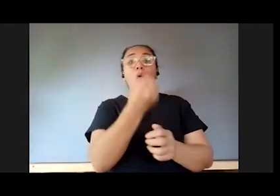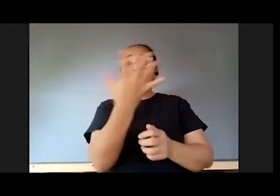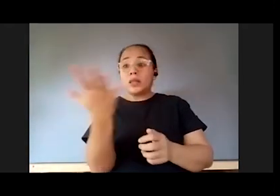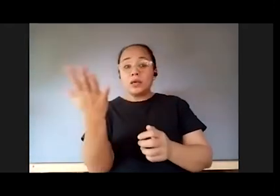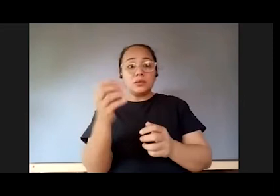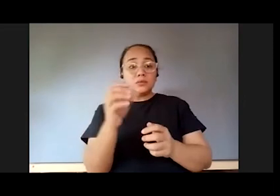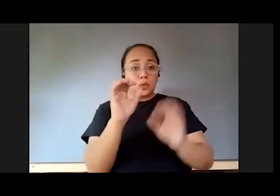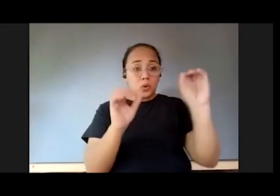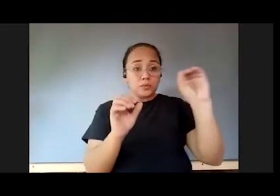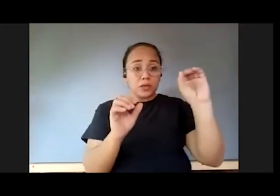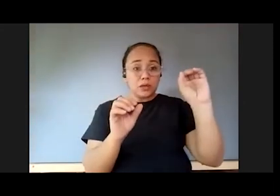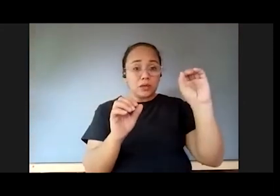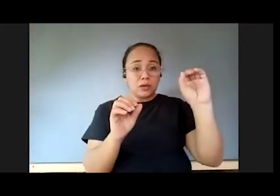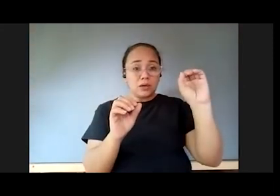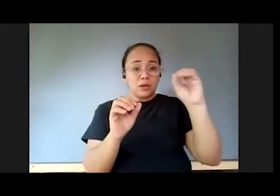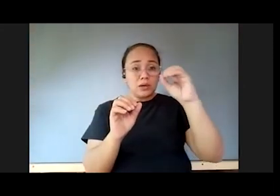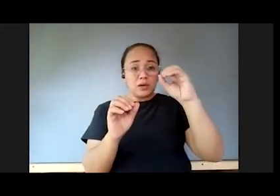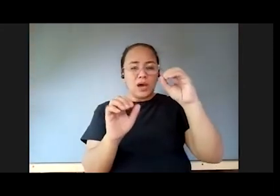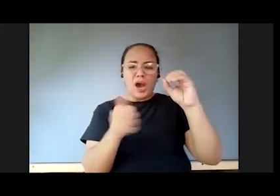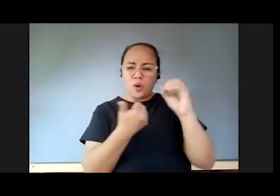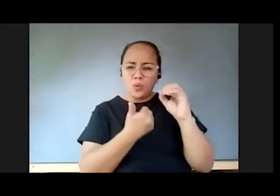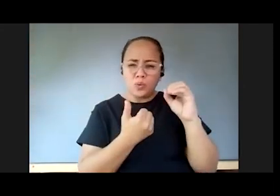How can we justify that?